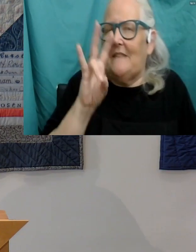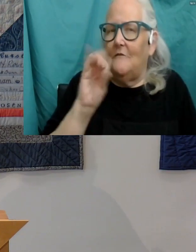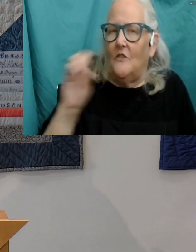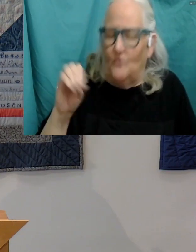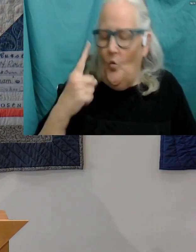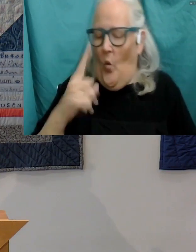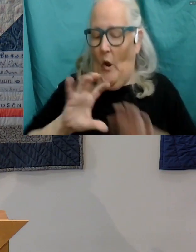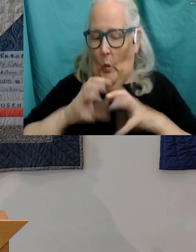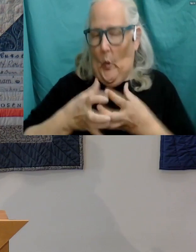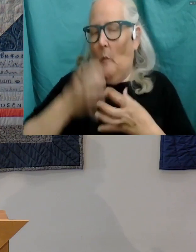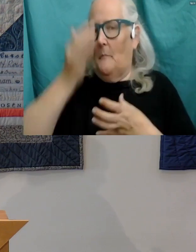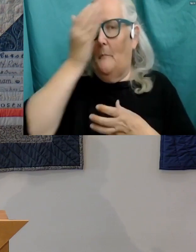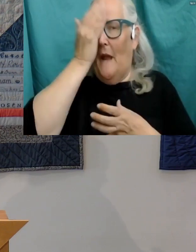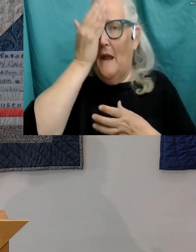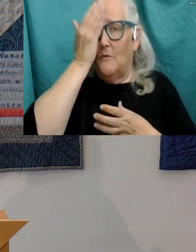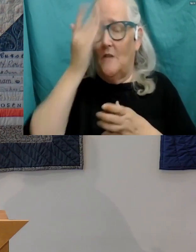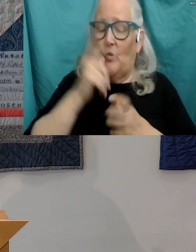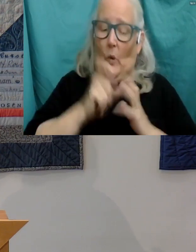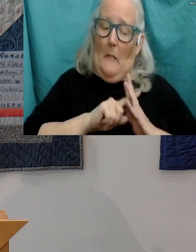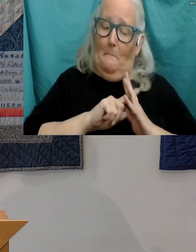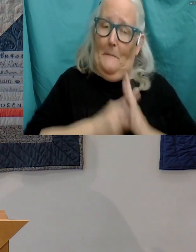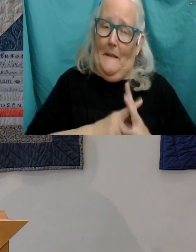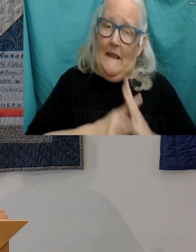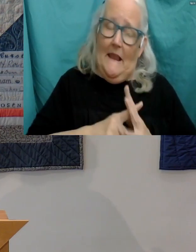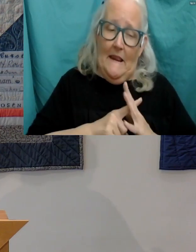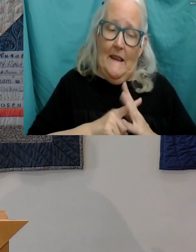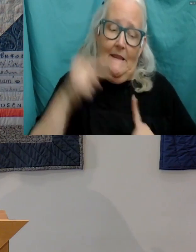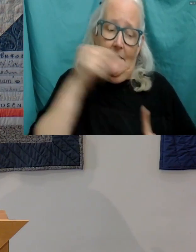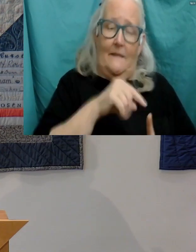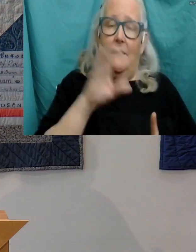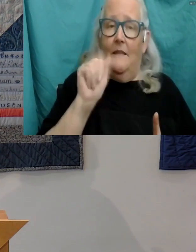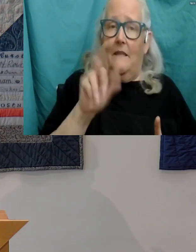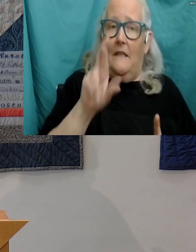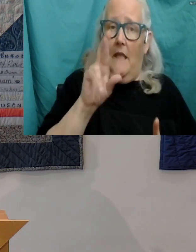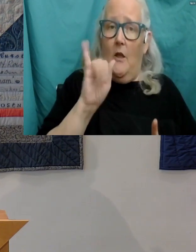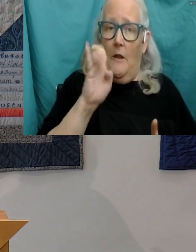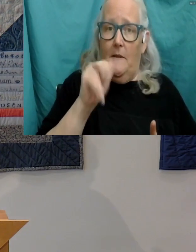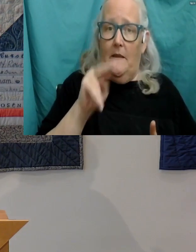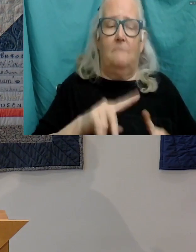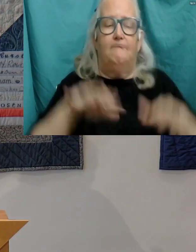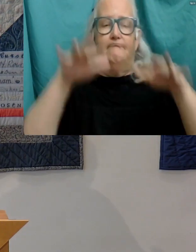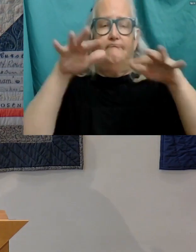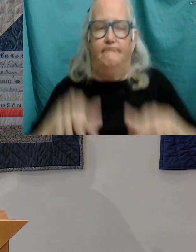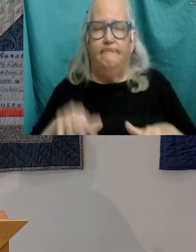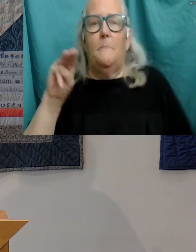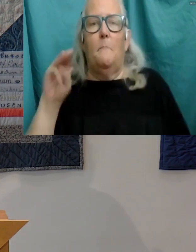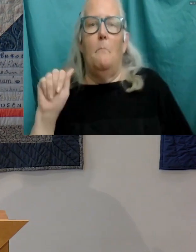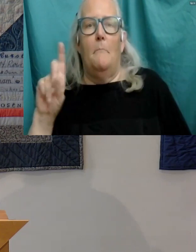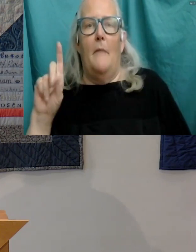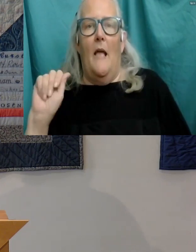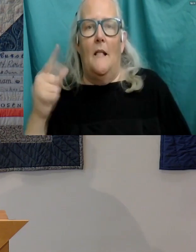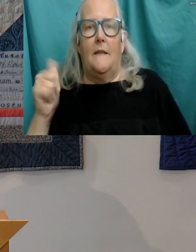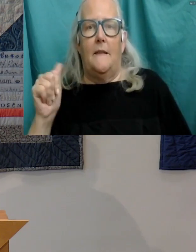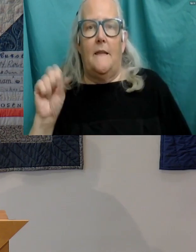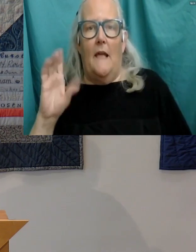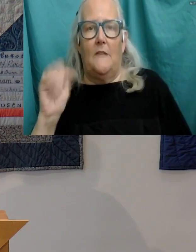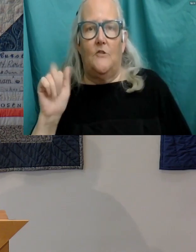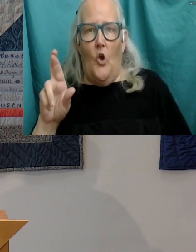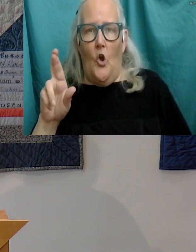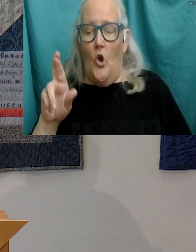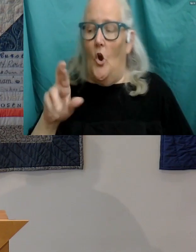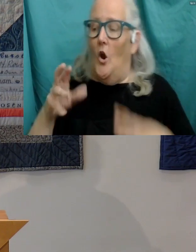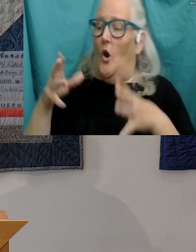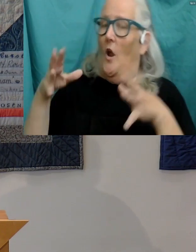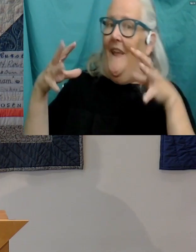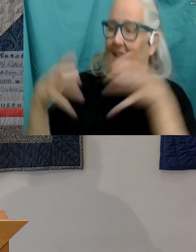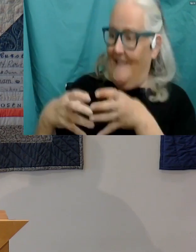early careers in the Caribbean settled in Madagascar and created with the people who already lived there a mythical